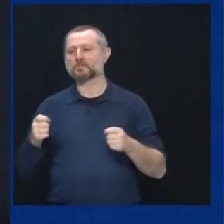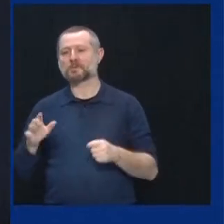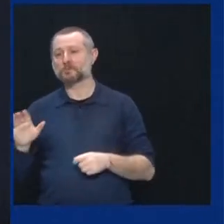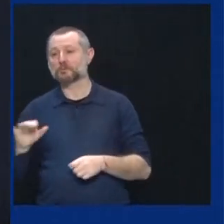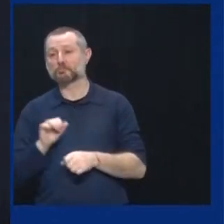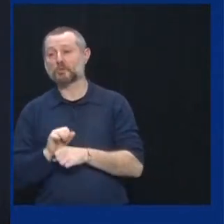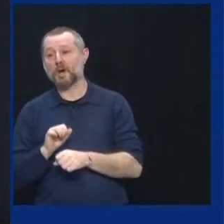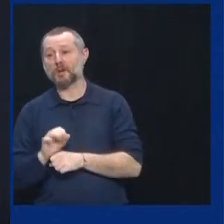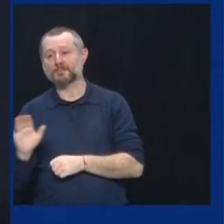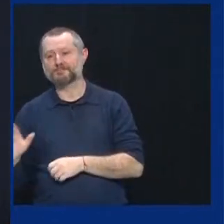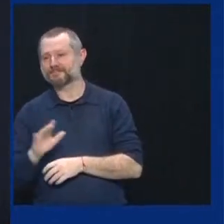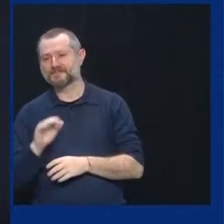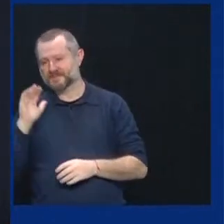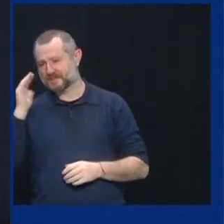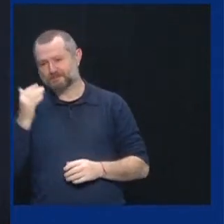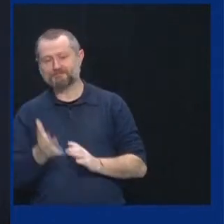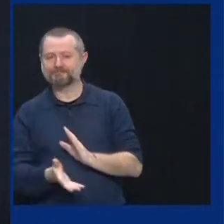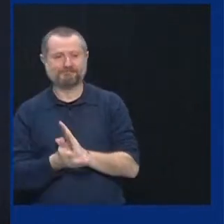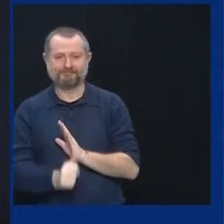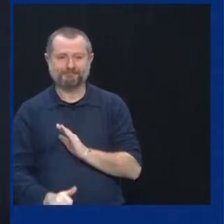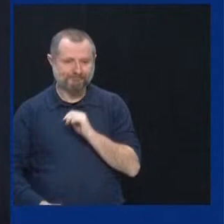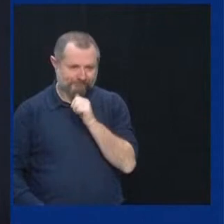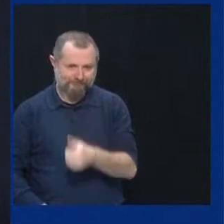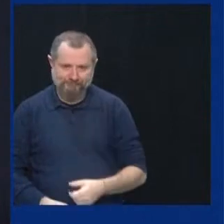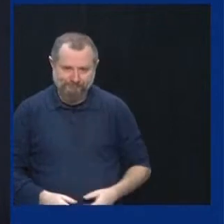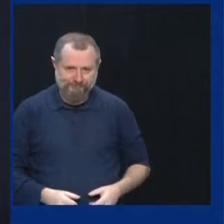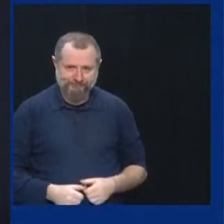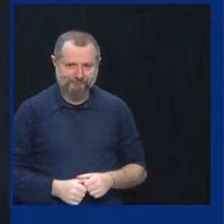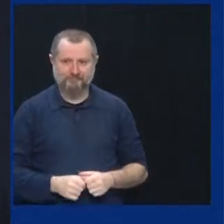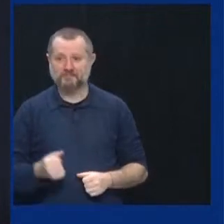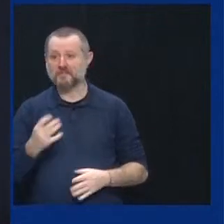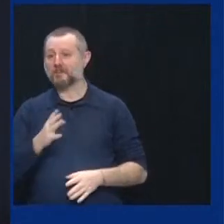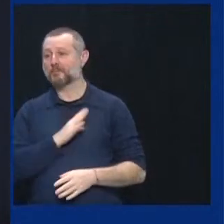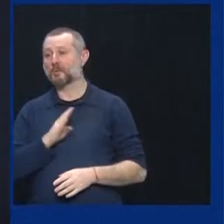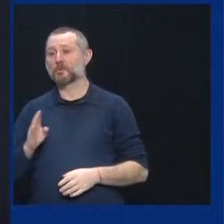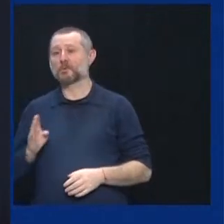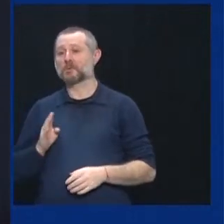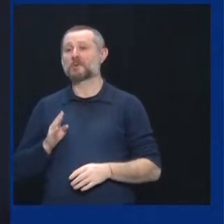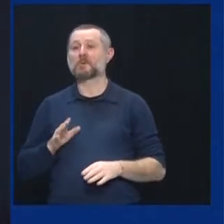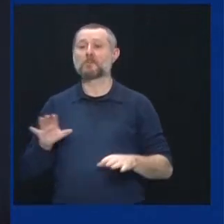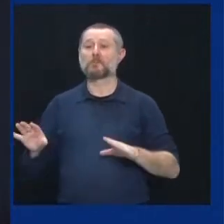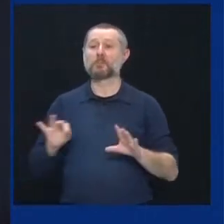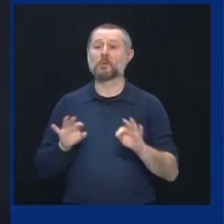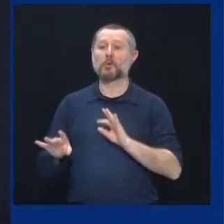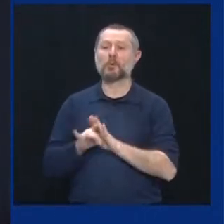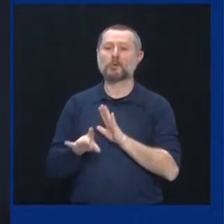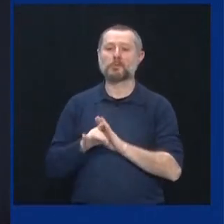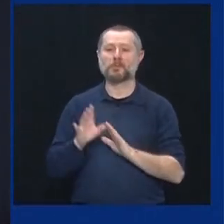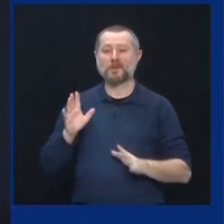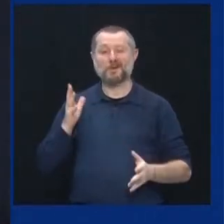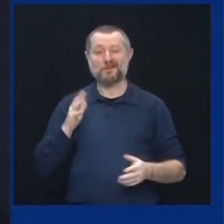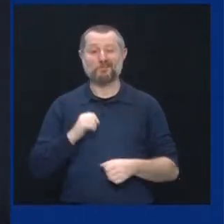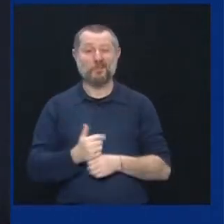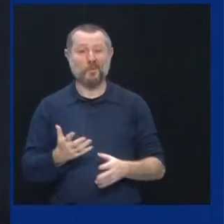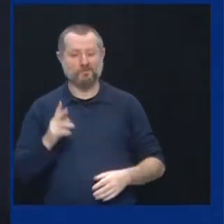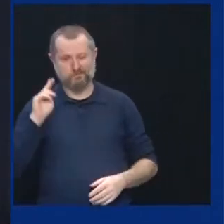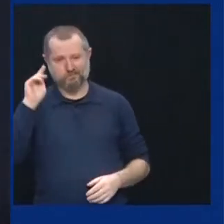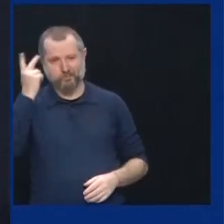functions. And many of these boards, they appoint political people who are